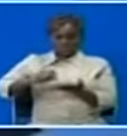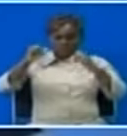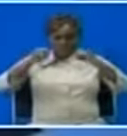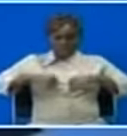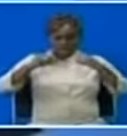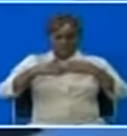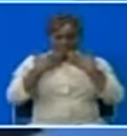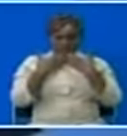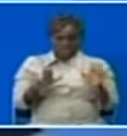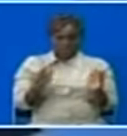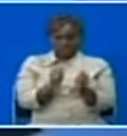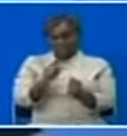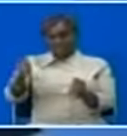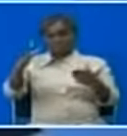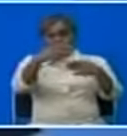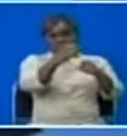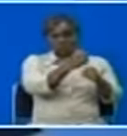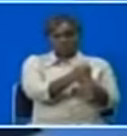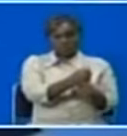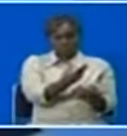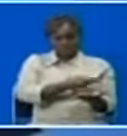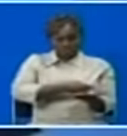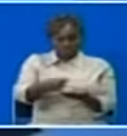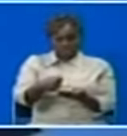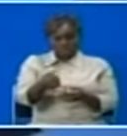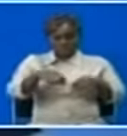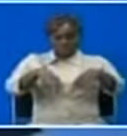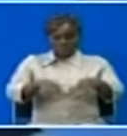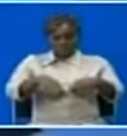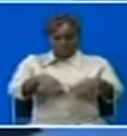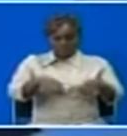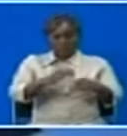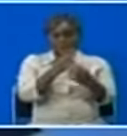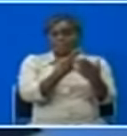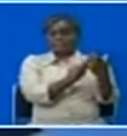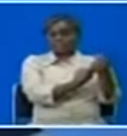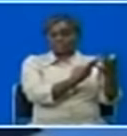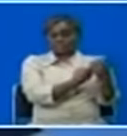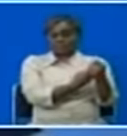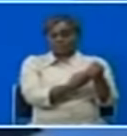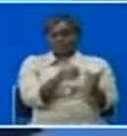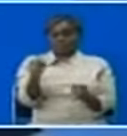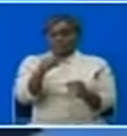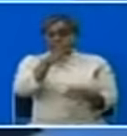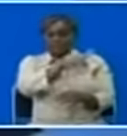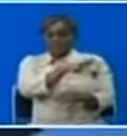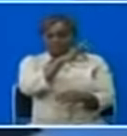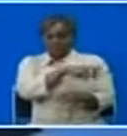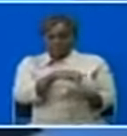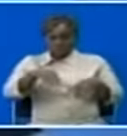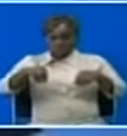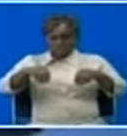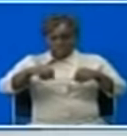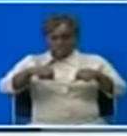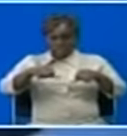BMG Holdings Limited, a leading distributor of motorcycles. The partnership will see Sacco members benefit from top quality money